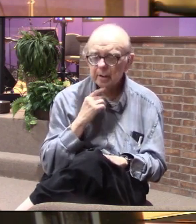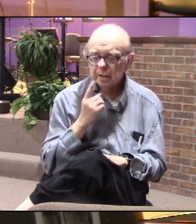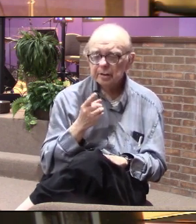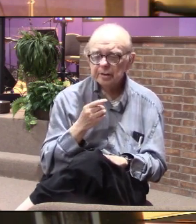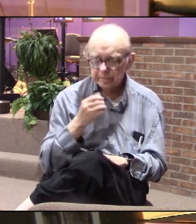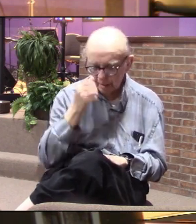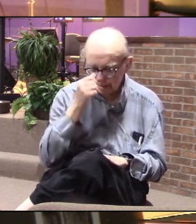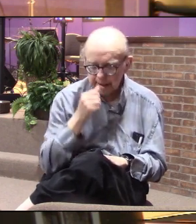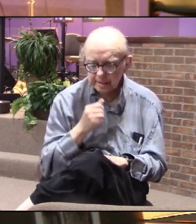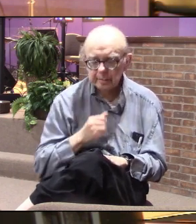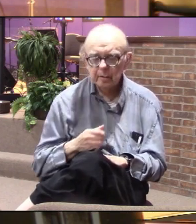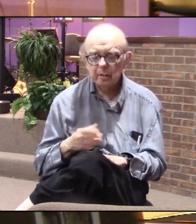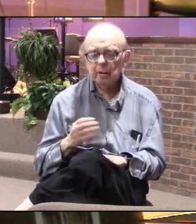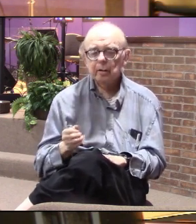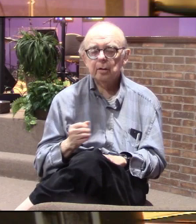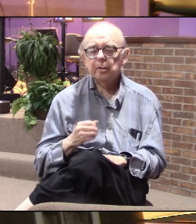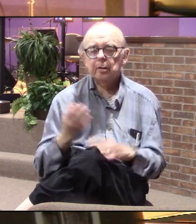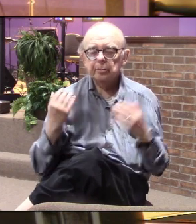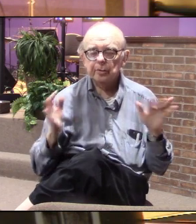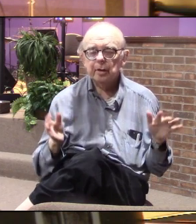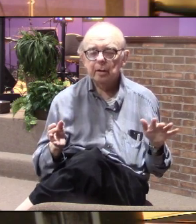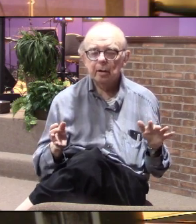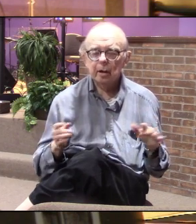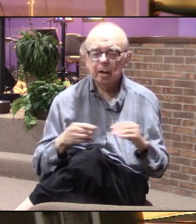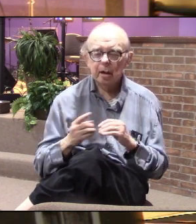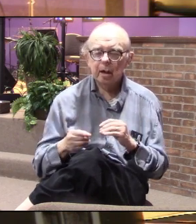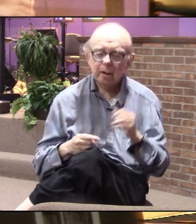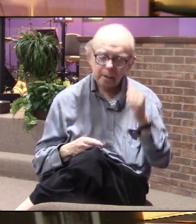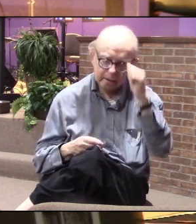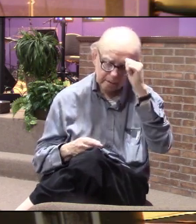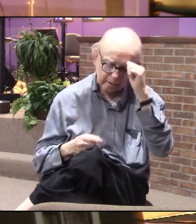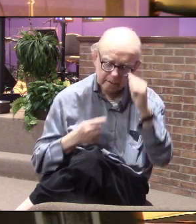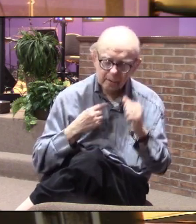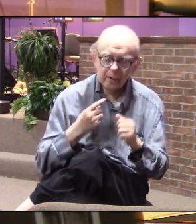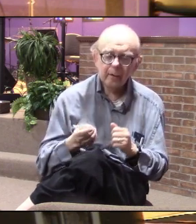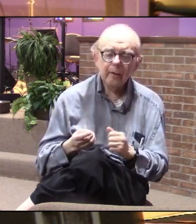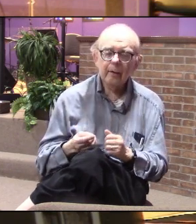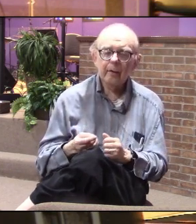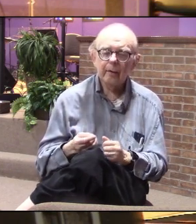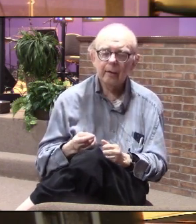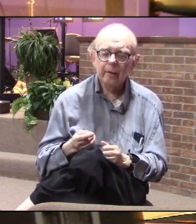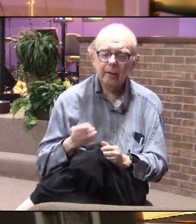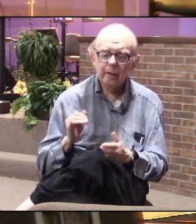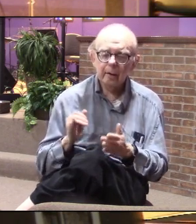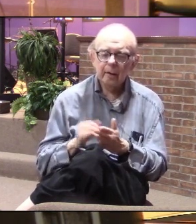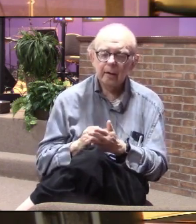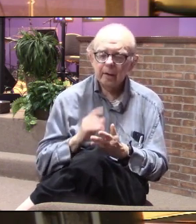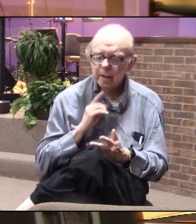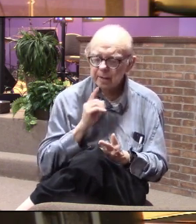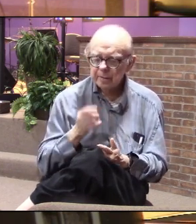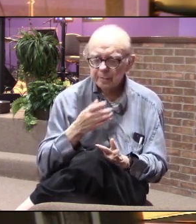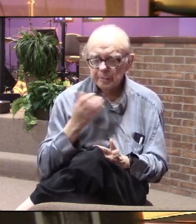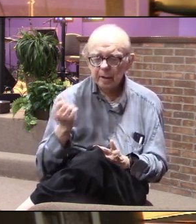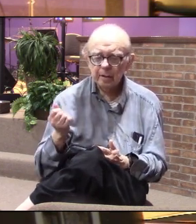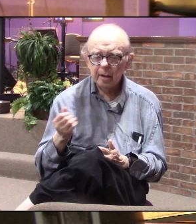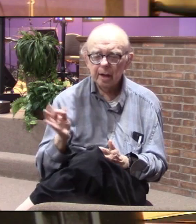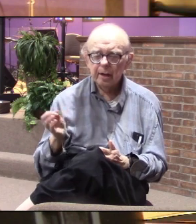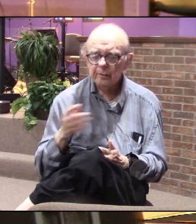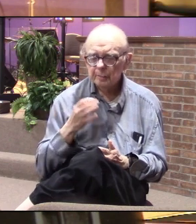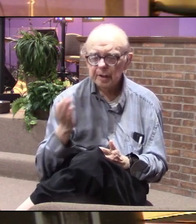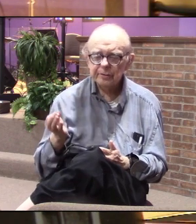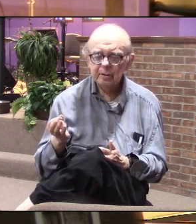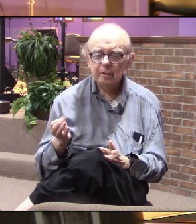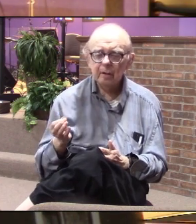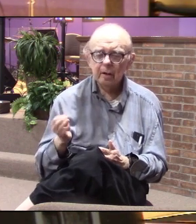Adam or to the angels about Adam, He says, this is the best of the